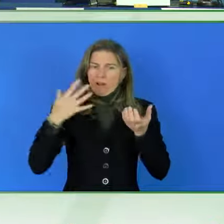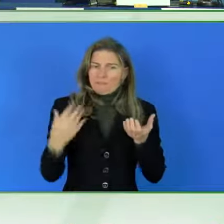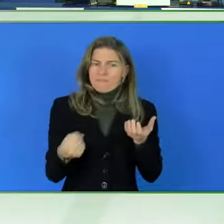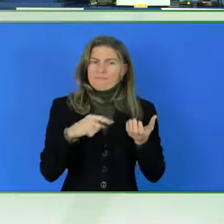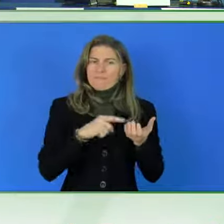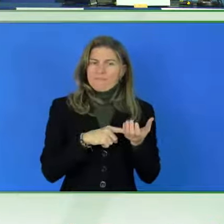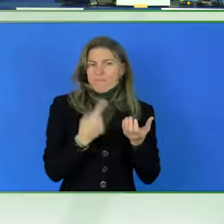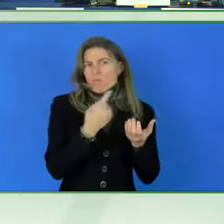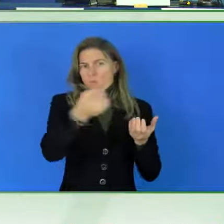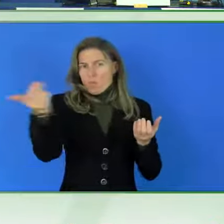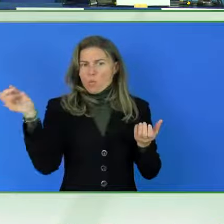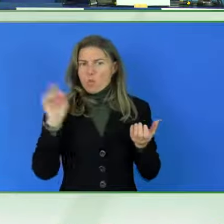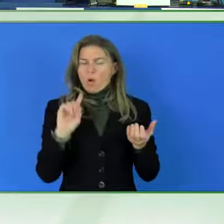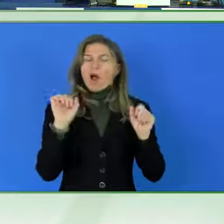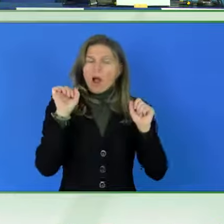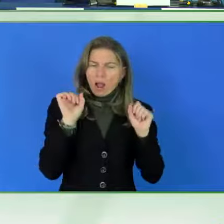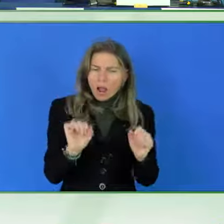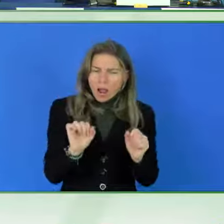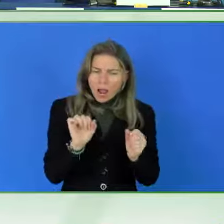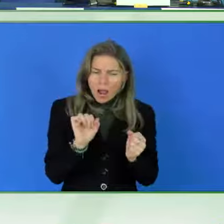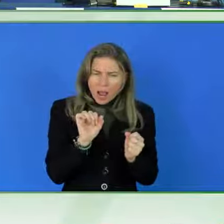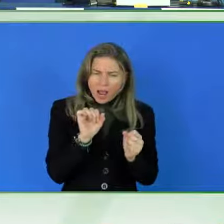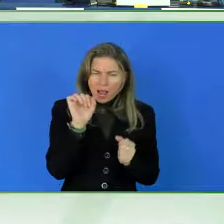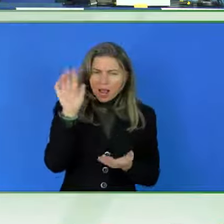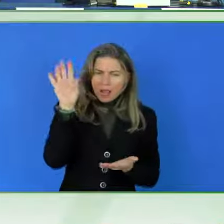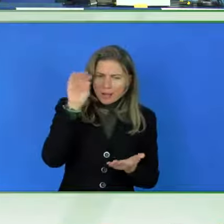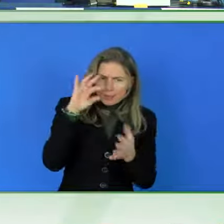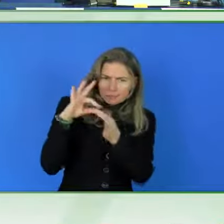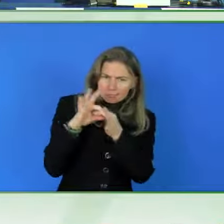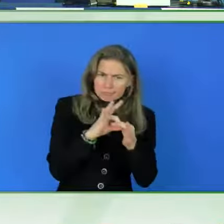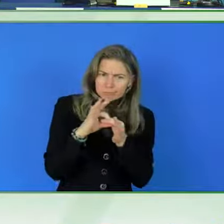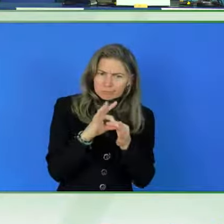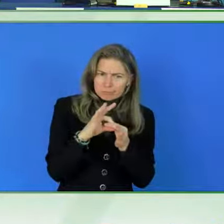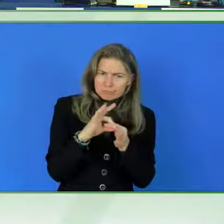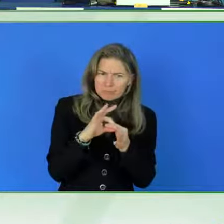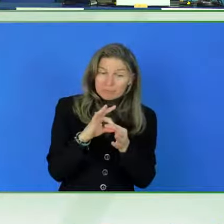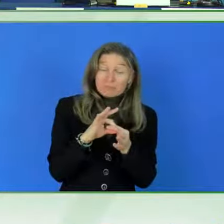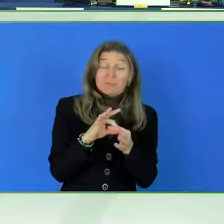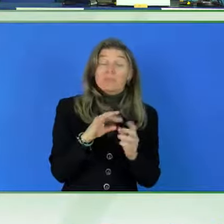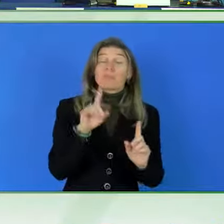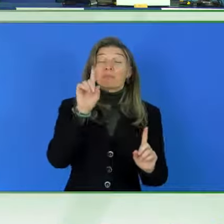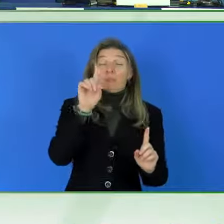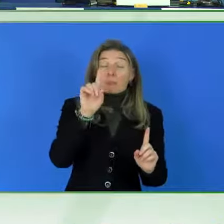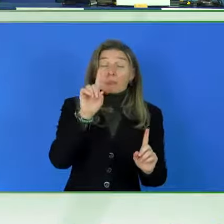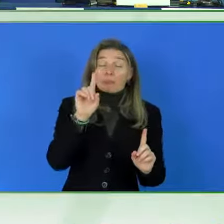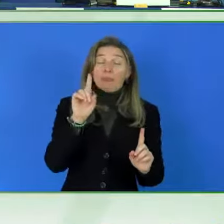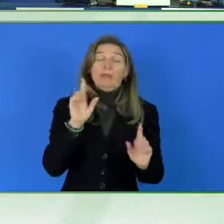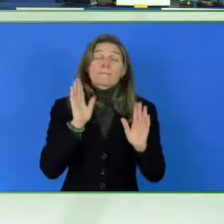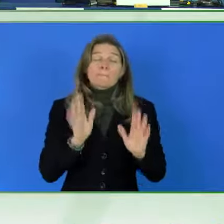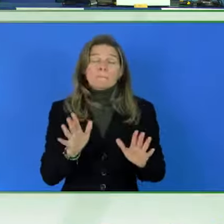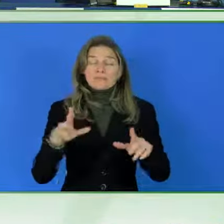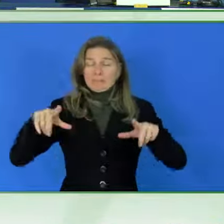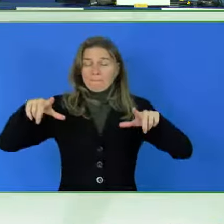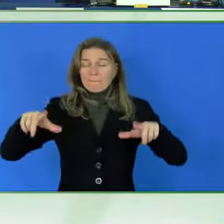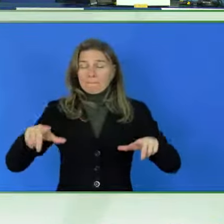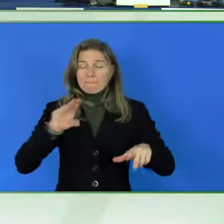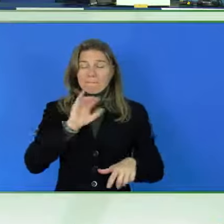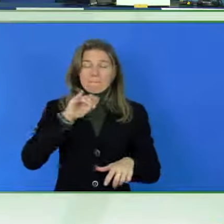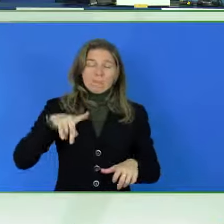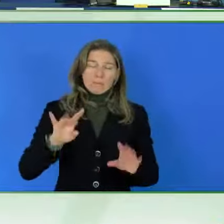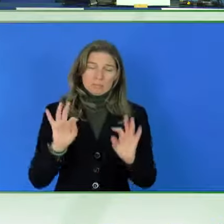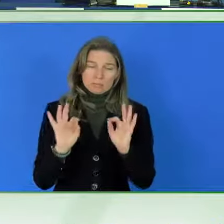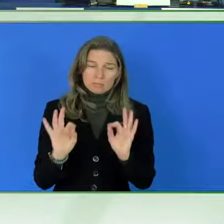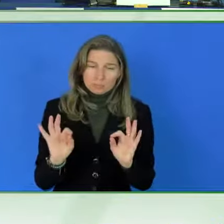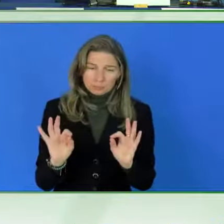deploy and make our app available. All we need is an accurate map. So how we track someone to locate them in order to give them